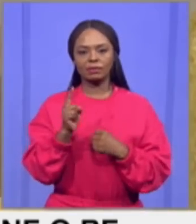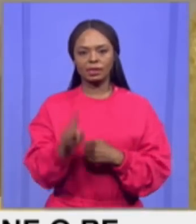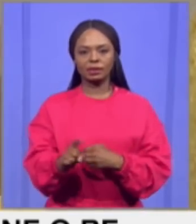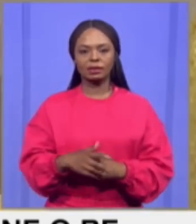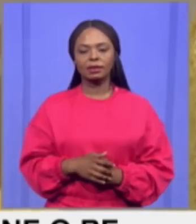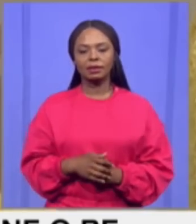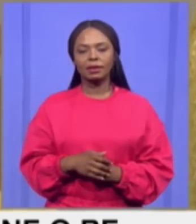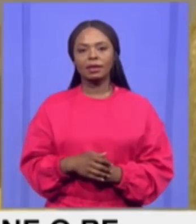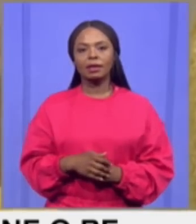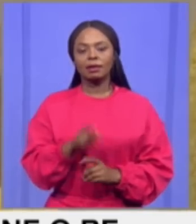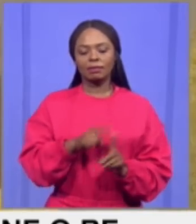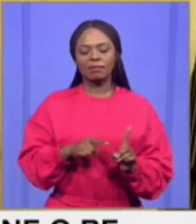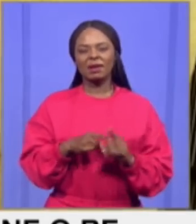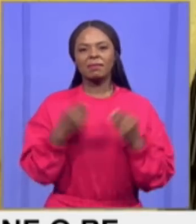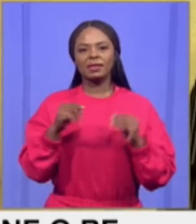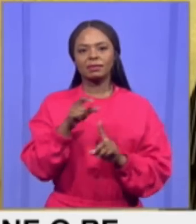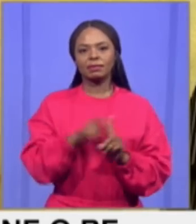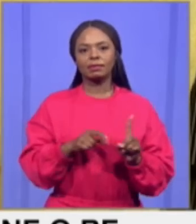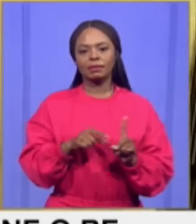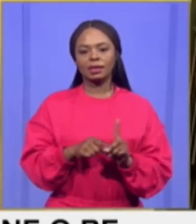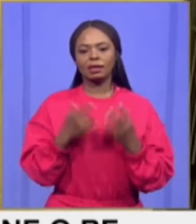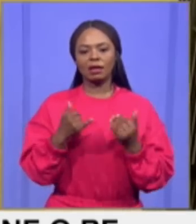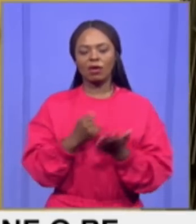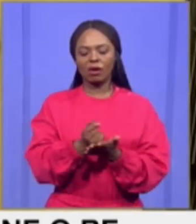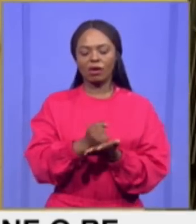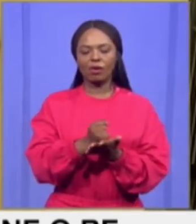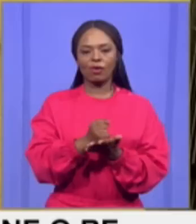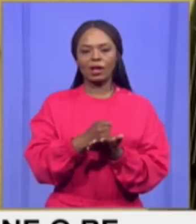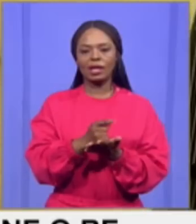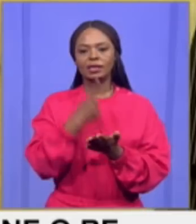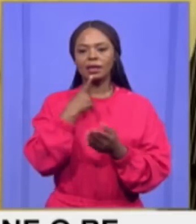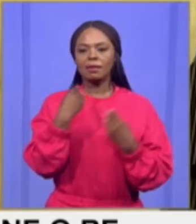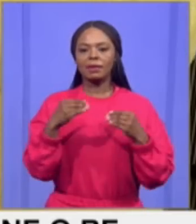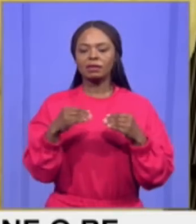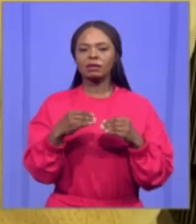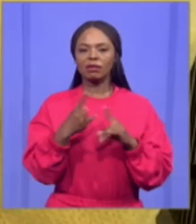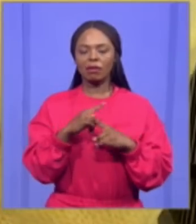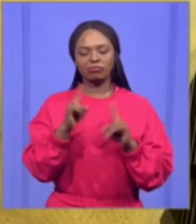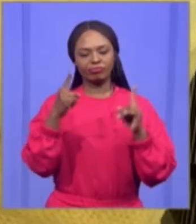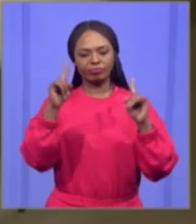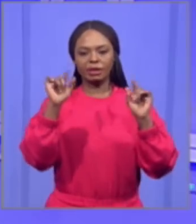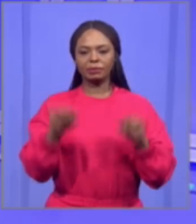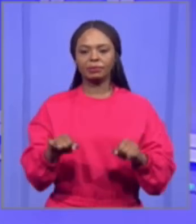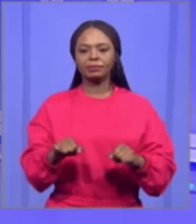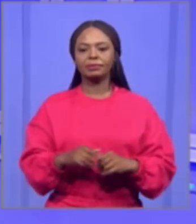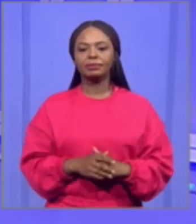Mohwebi wa Velkom ya hlahisang ditlolo ka semela sa matekwano o re kgwebo ya hae e ntse e atleha.